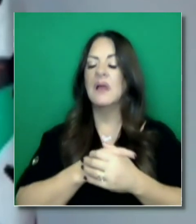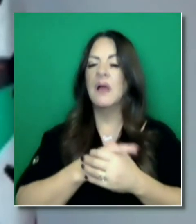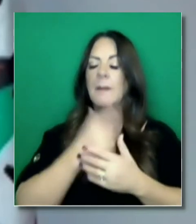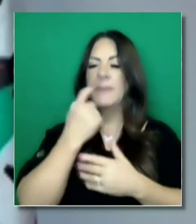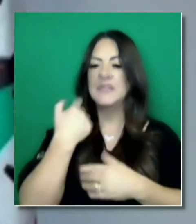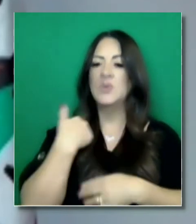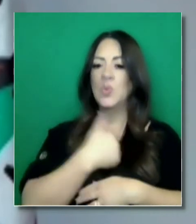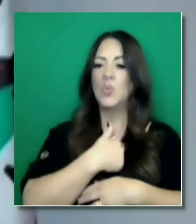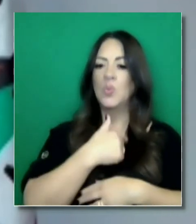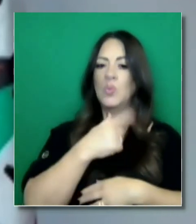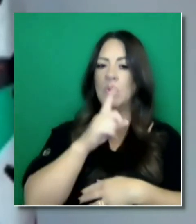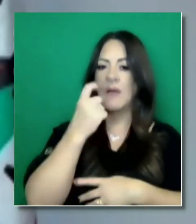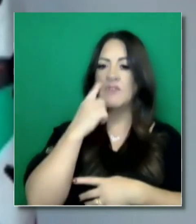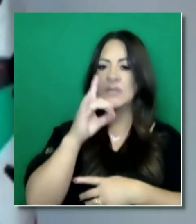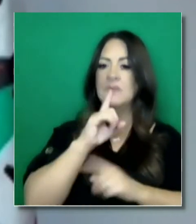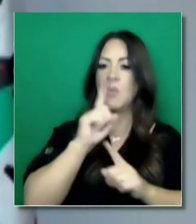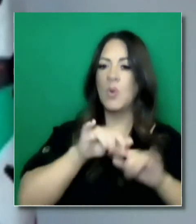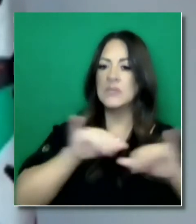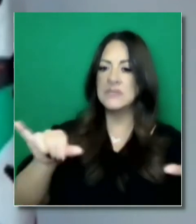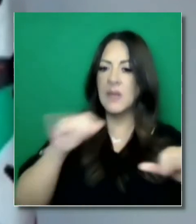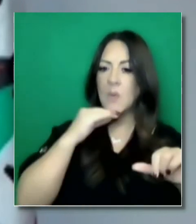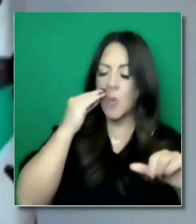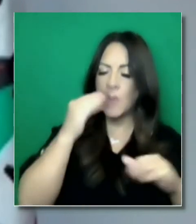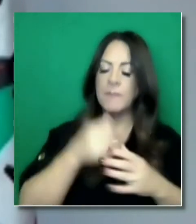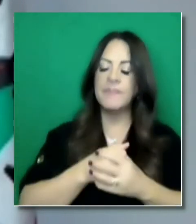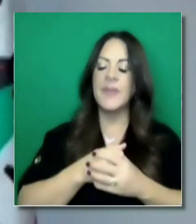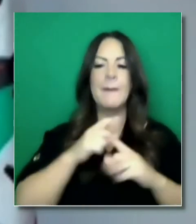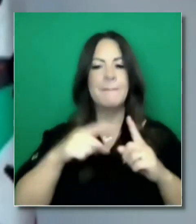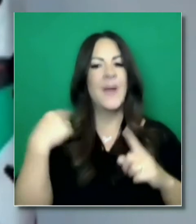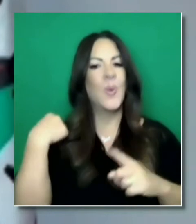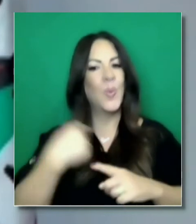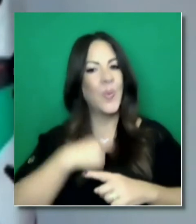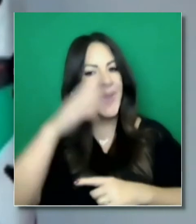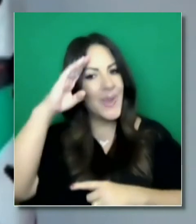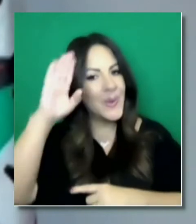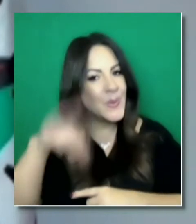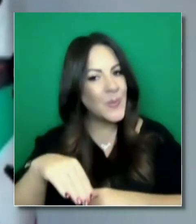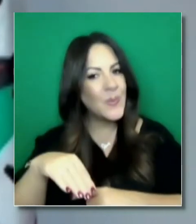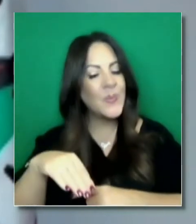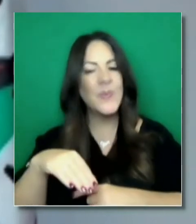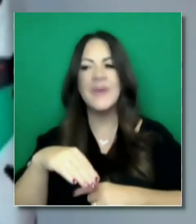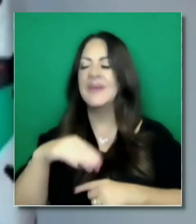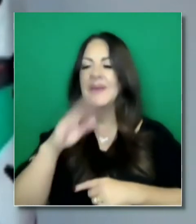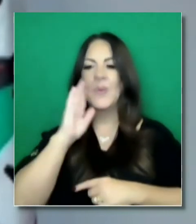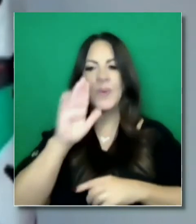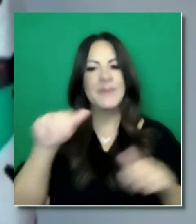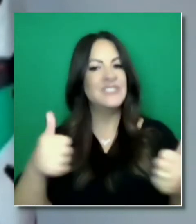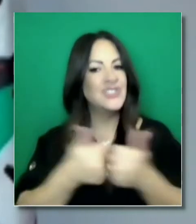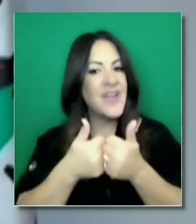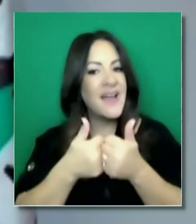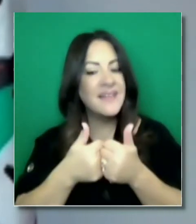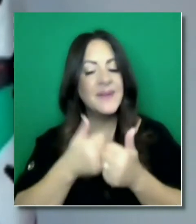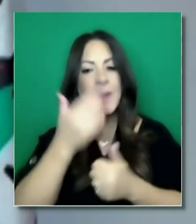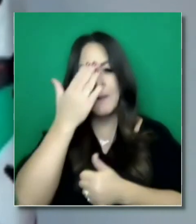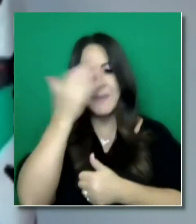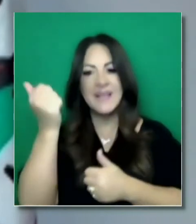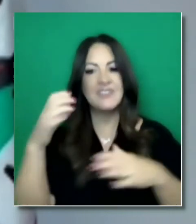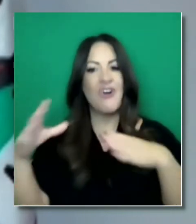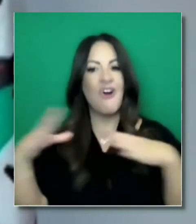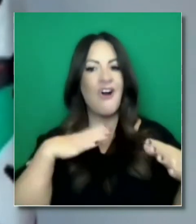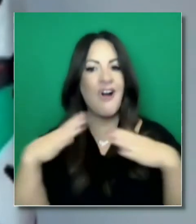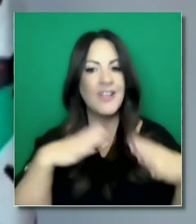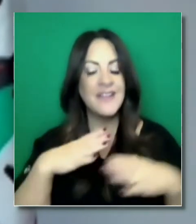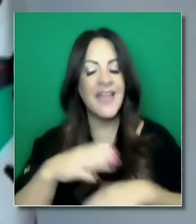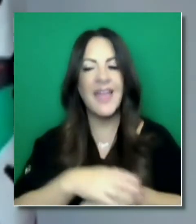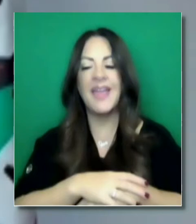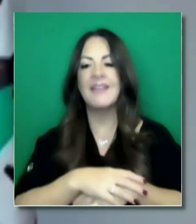other things that, we always knew we were going into a tough time with the holidays and the interest and the